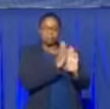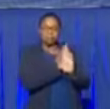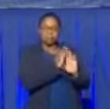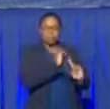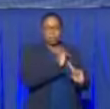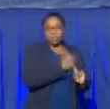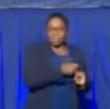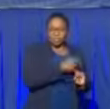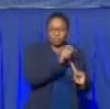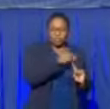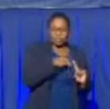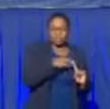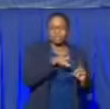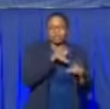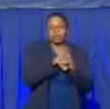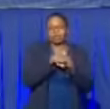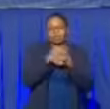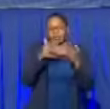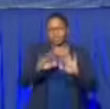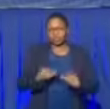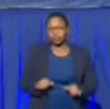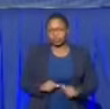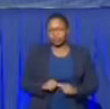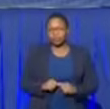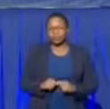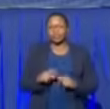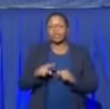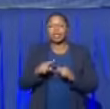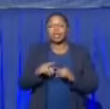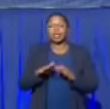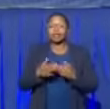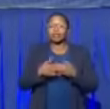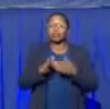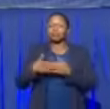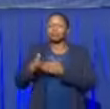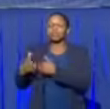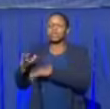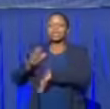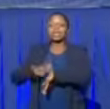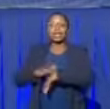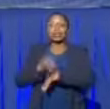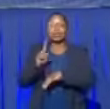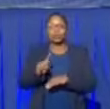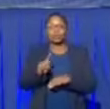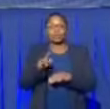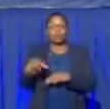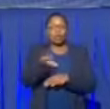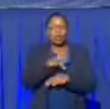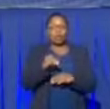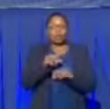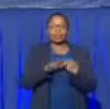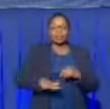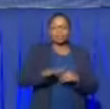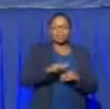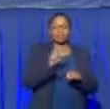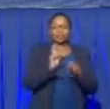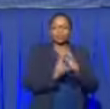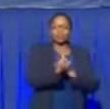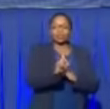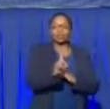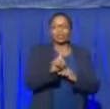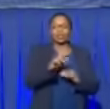voter. Voting stations will open at 9 o'clock in the morning and will close at 5 o'clock for both home